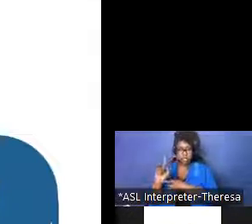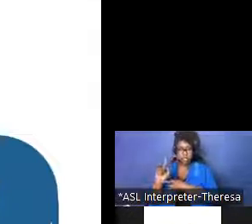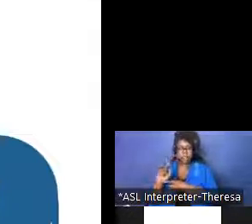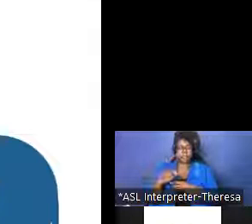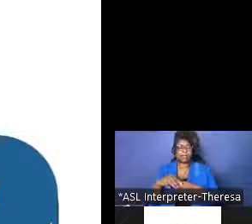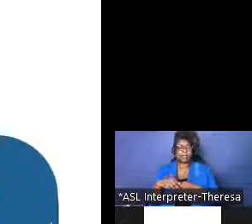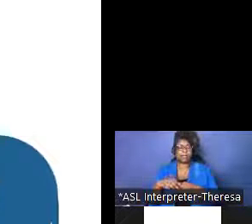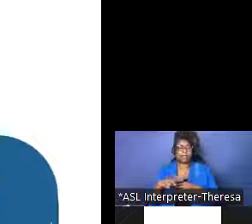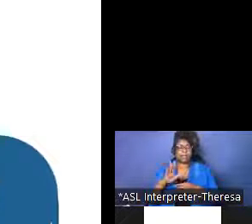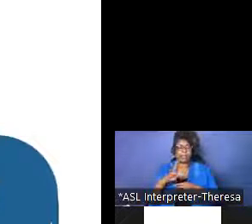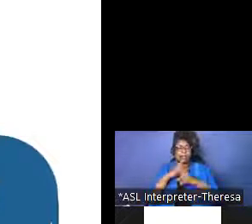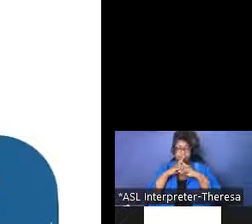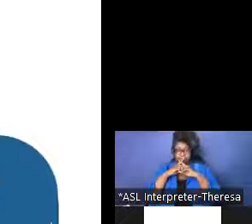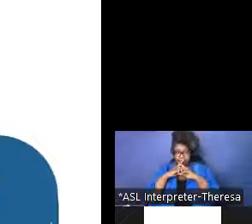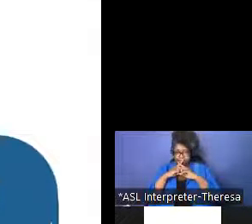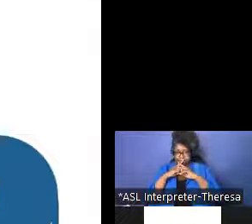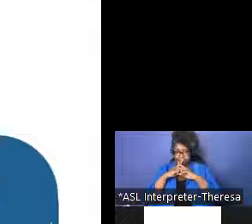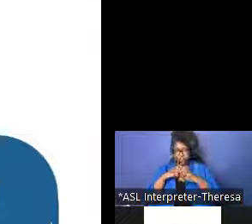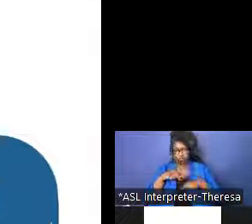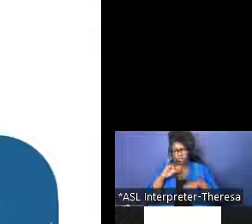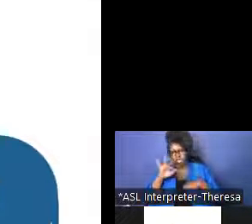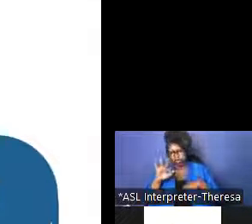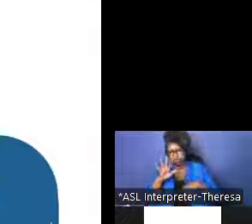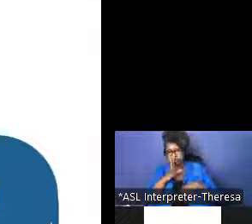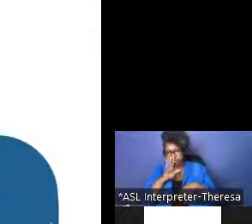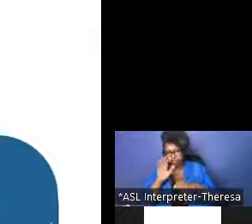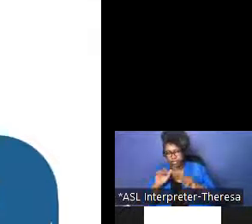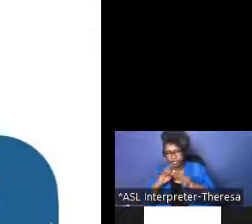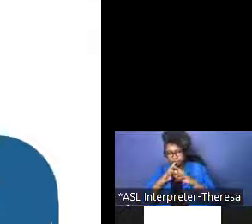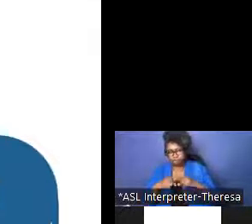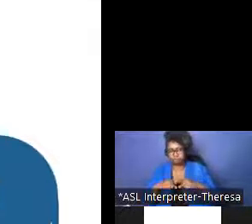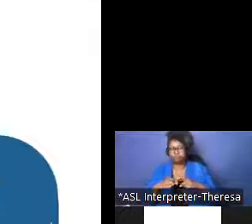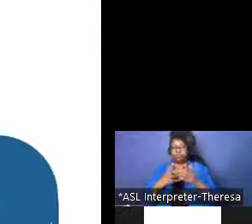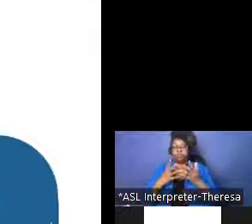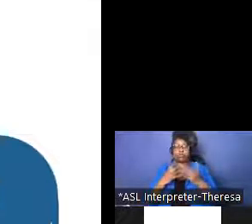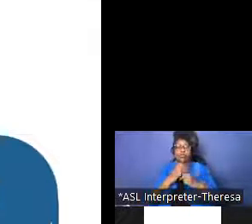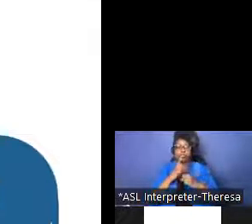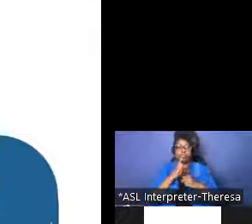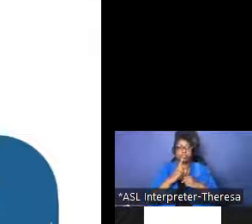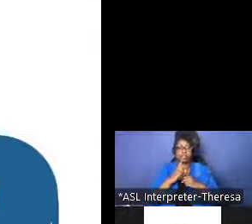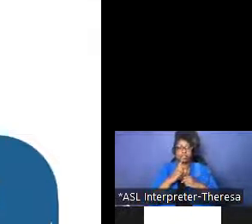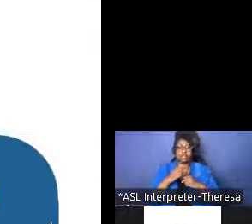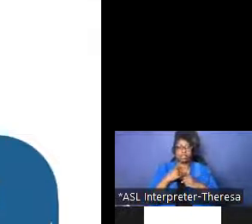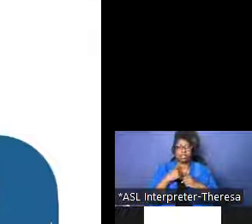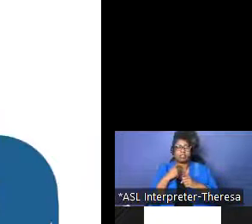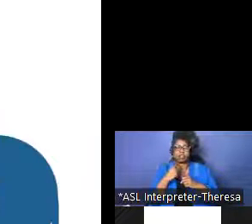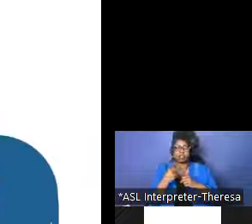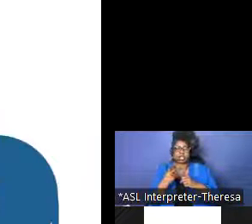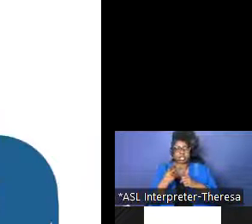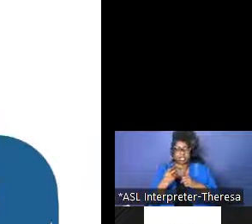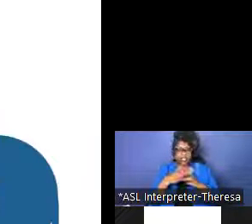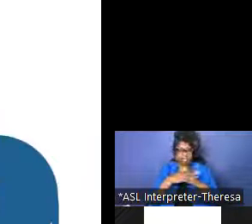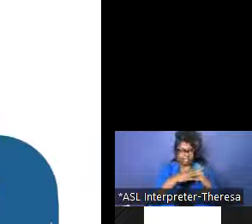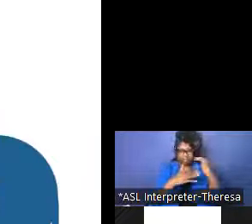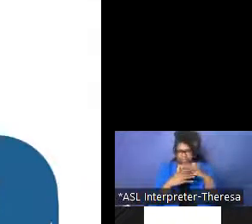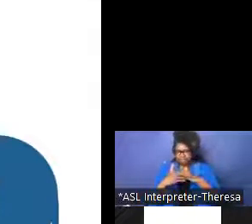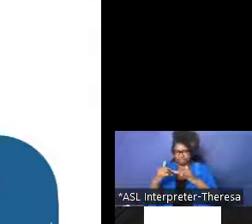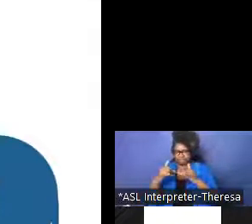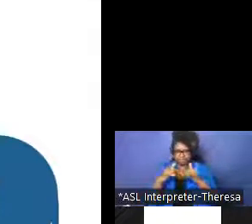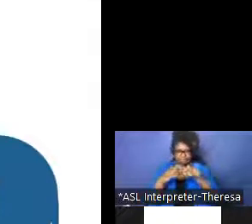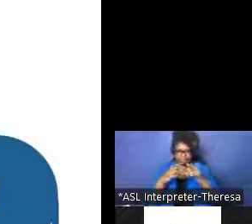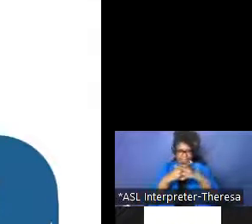remaining on mute unless you're speaking. So just to make sure that we don't have colliding voices happening